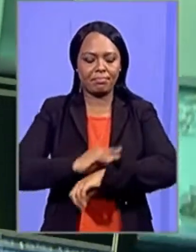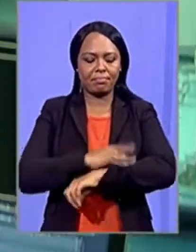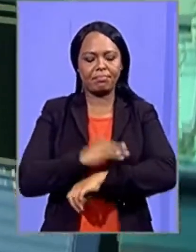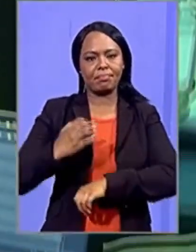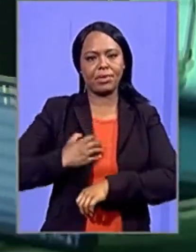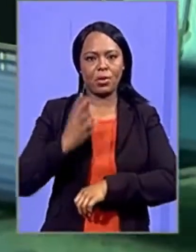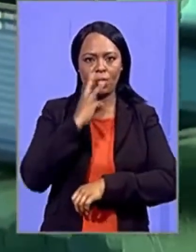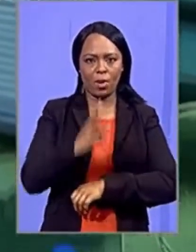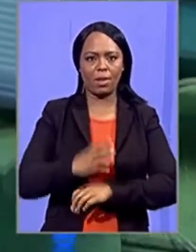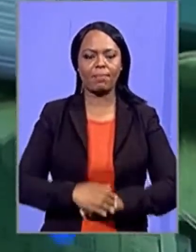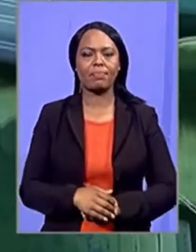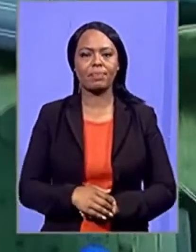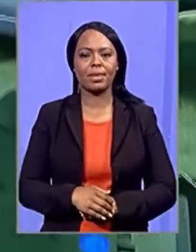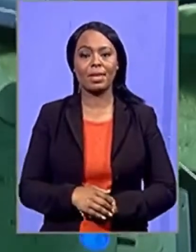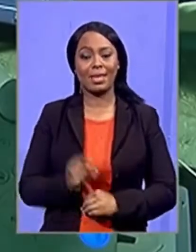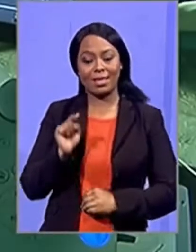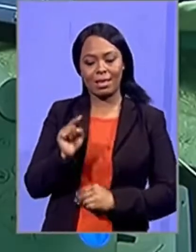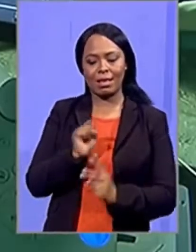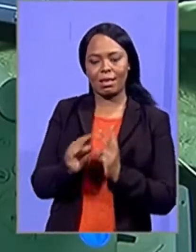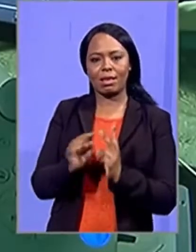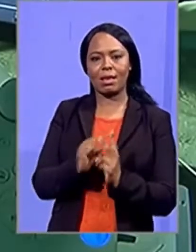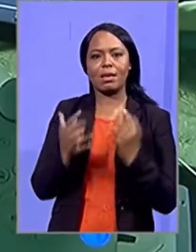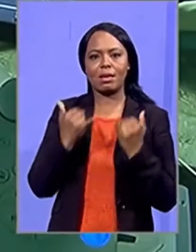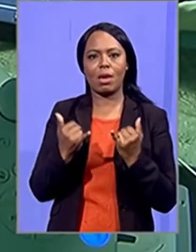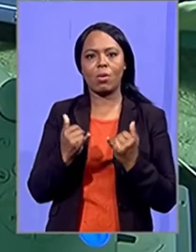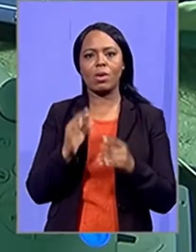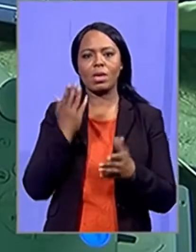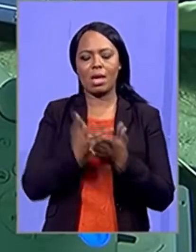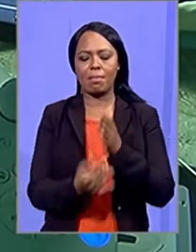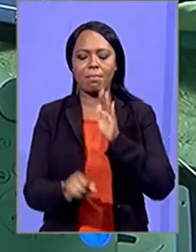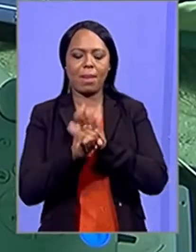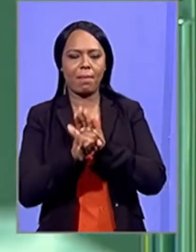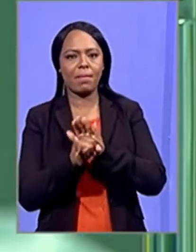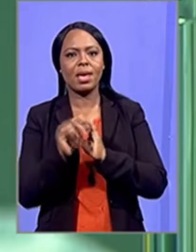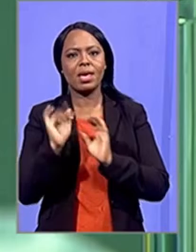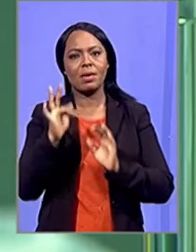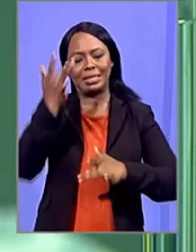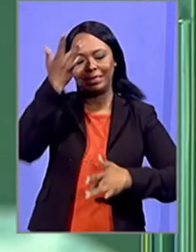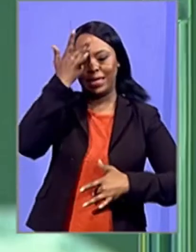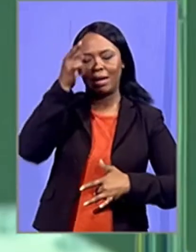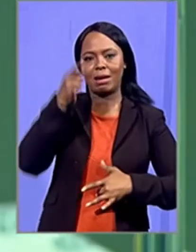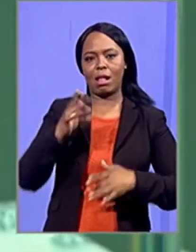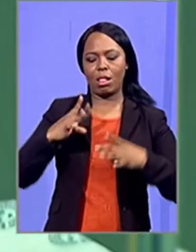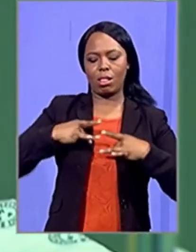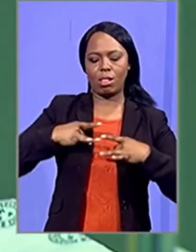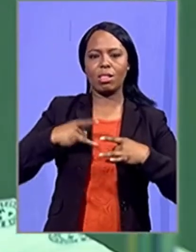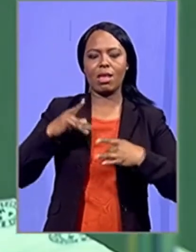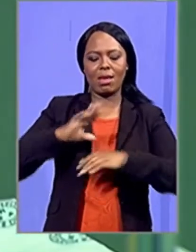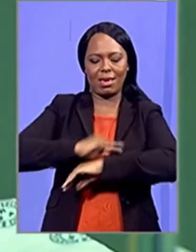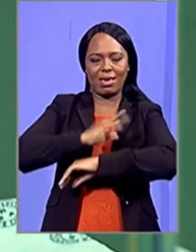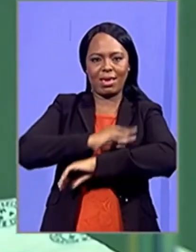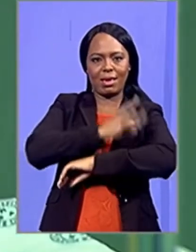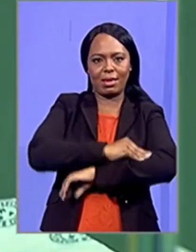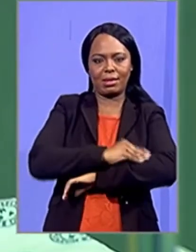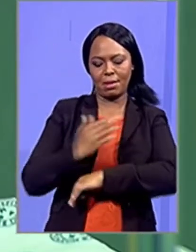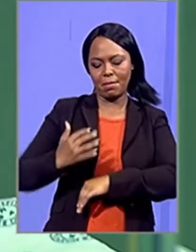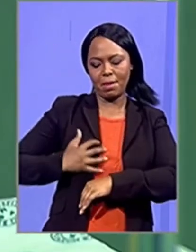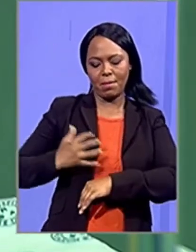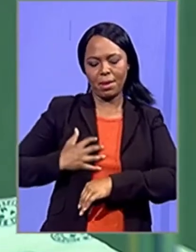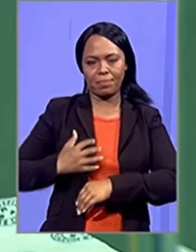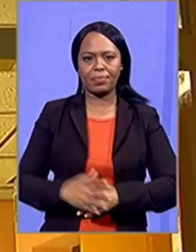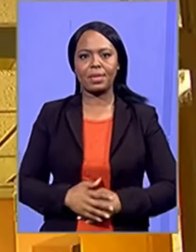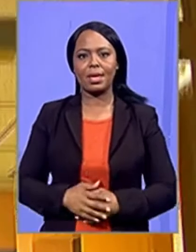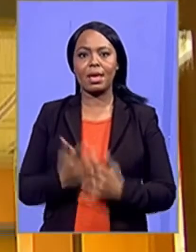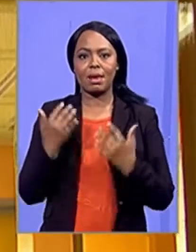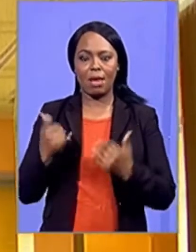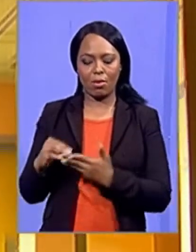Ena ke metjhine e thusang ho fumana tshwaetso ya kankere ya matswele ka potlako e tlisitsweng sepetleleng sa St Ritas Limpopo. Moo